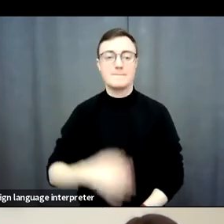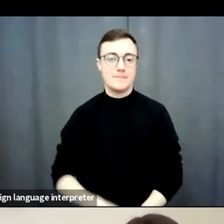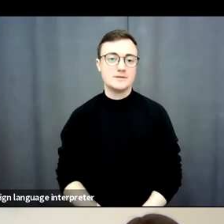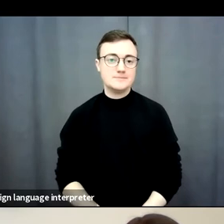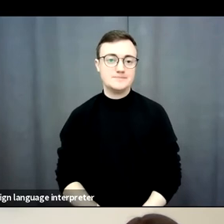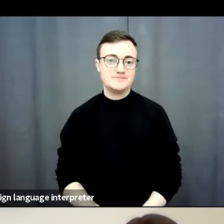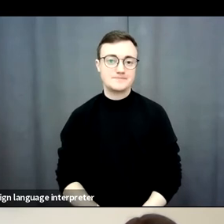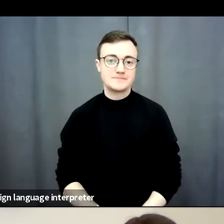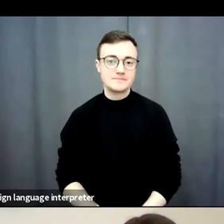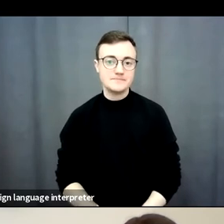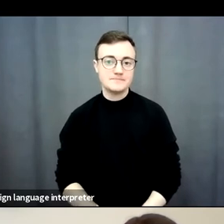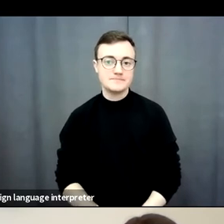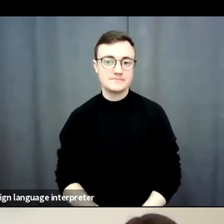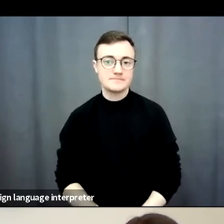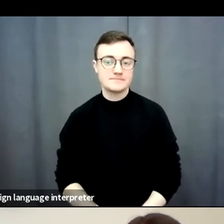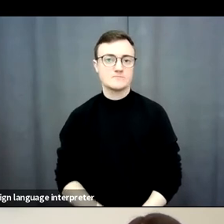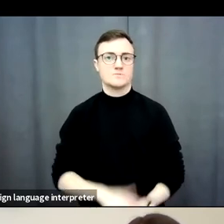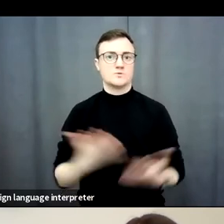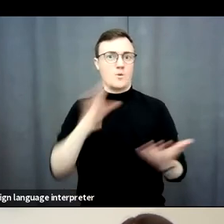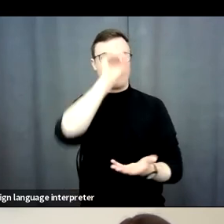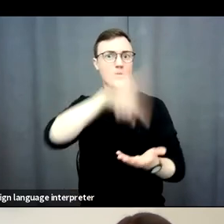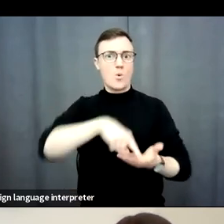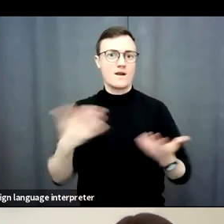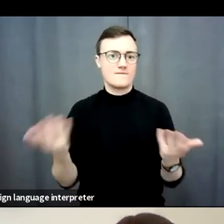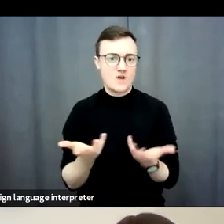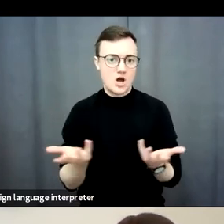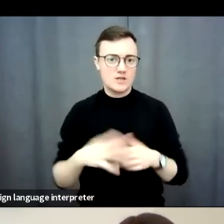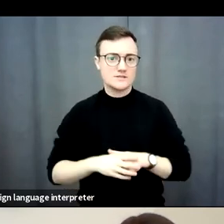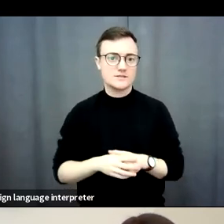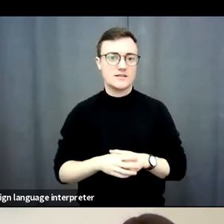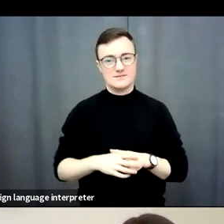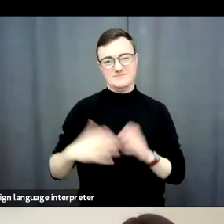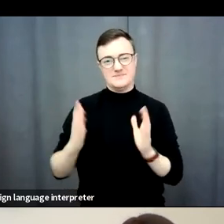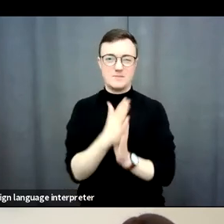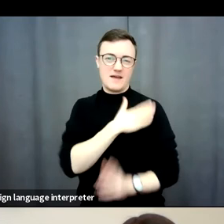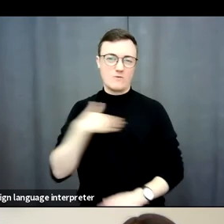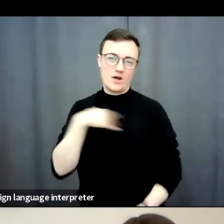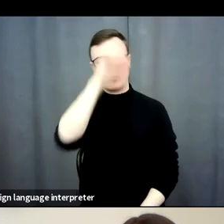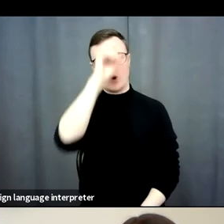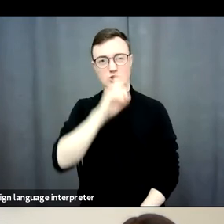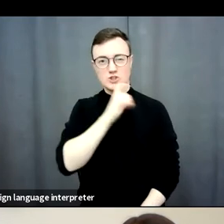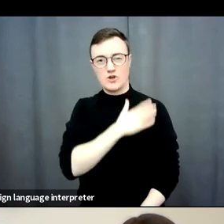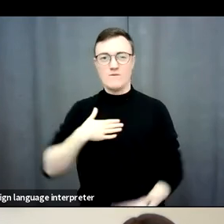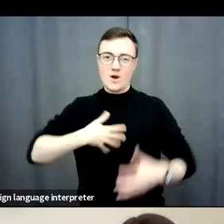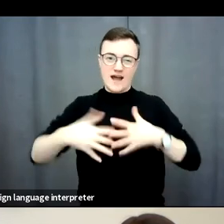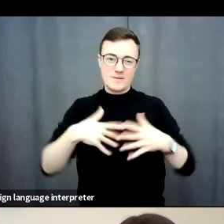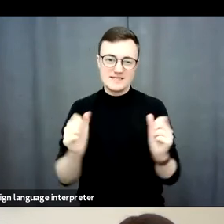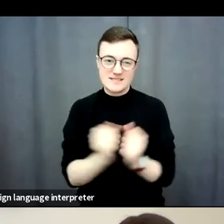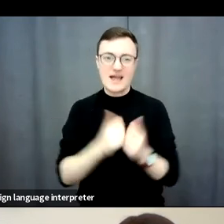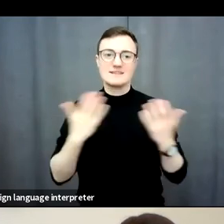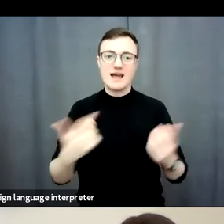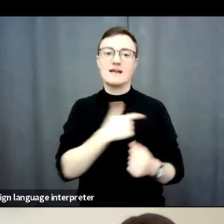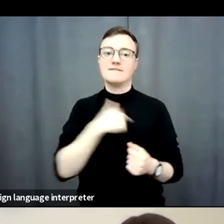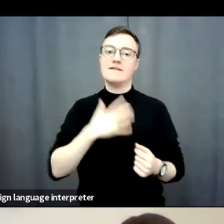And what are we trying to reach? The objectives of the policy we are working with is to